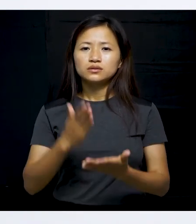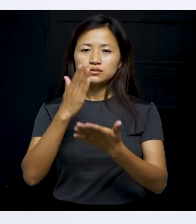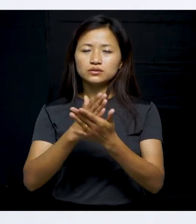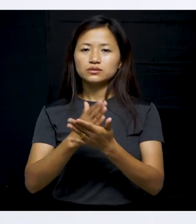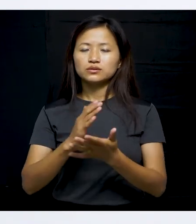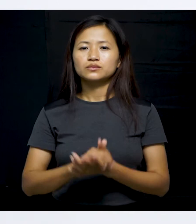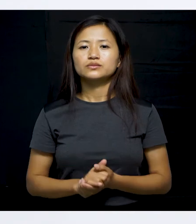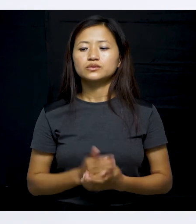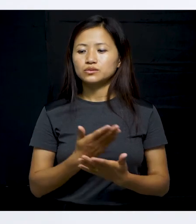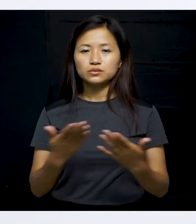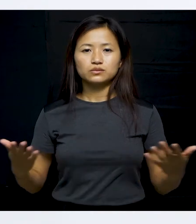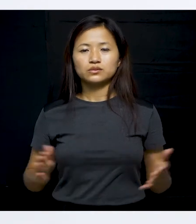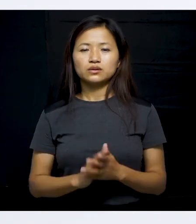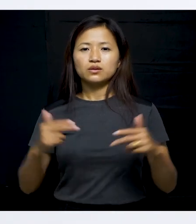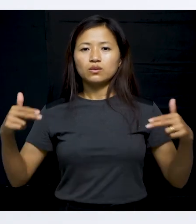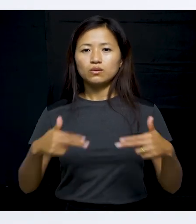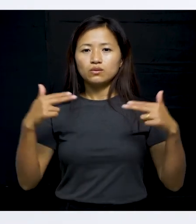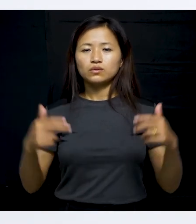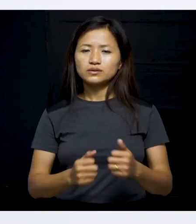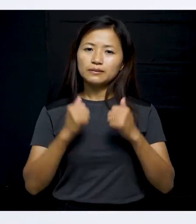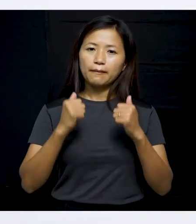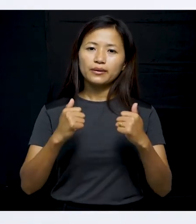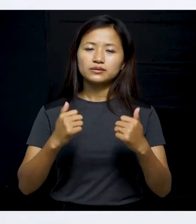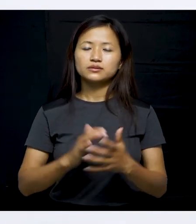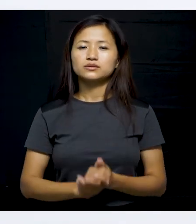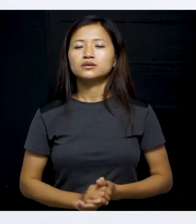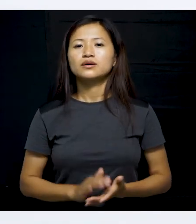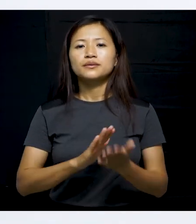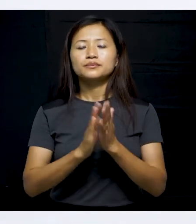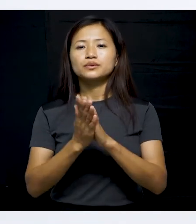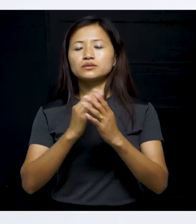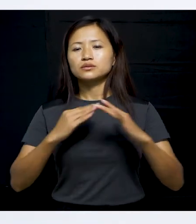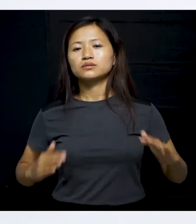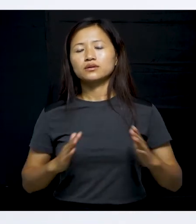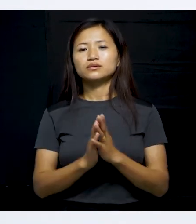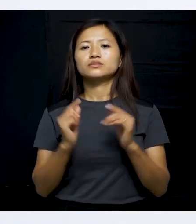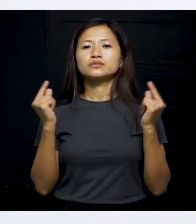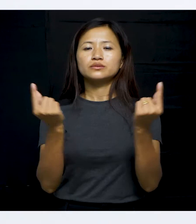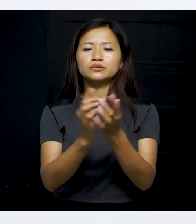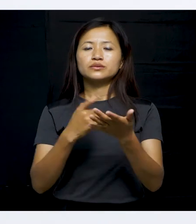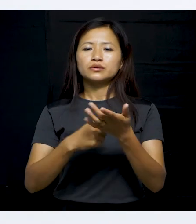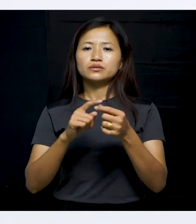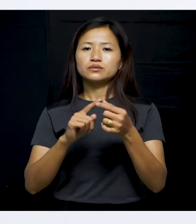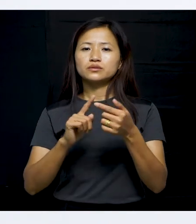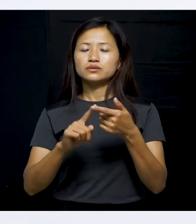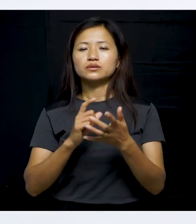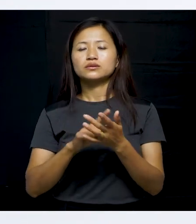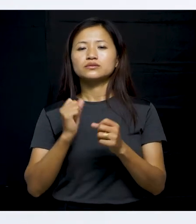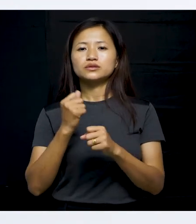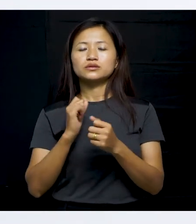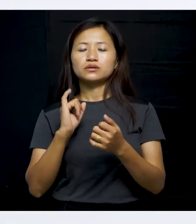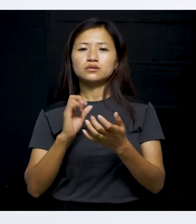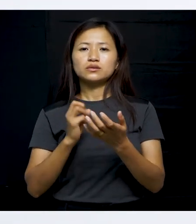they stopped those wars and battles among themselves, and there was peace and unity in the villages. All right. Then next is